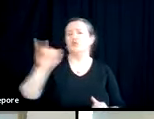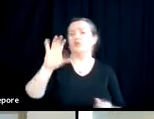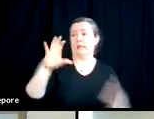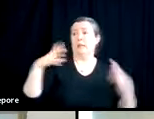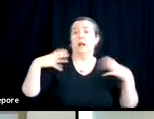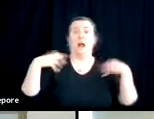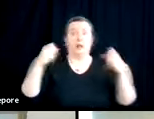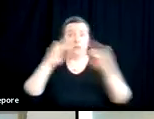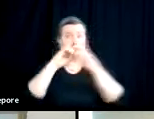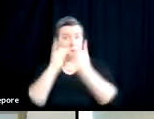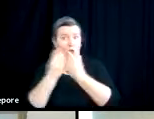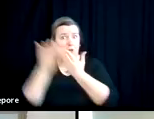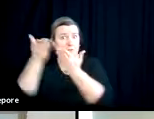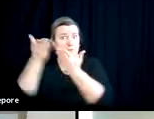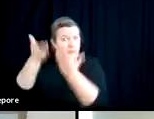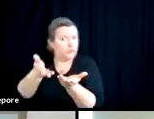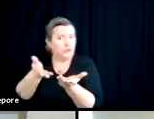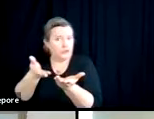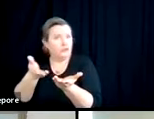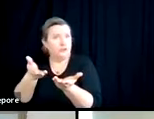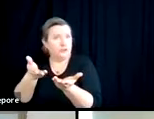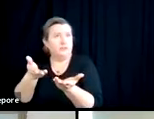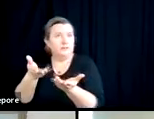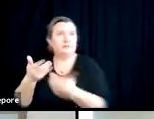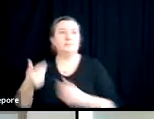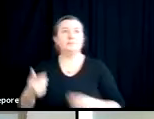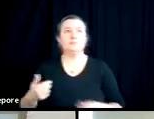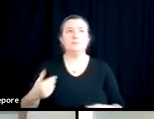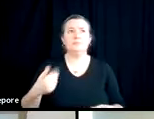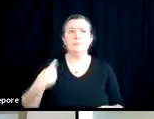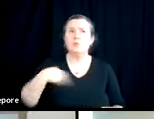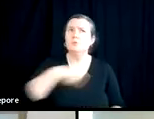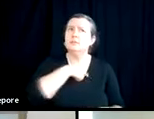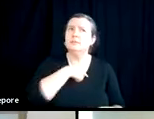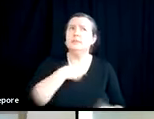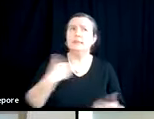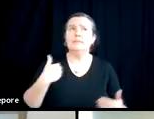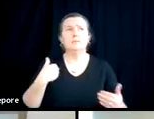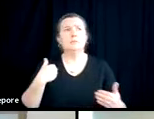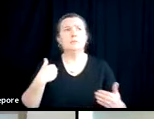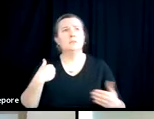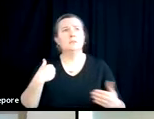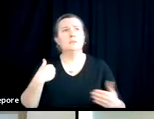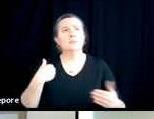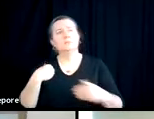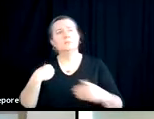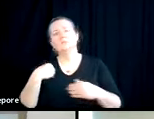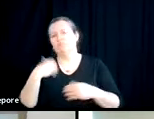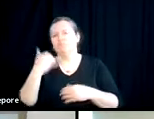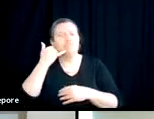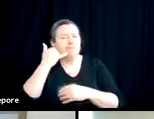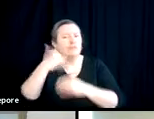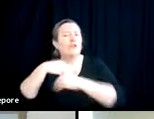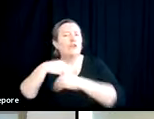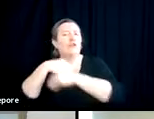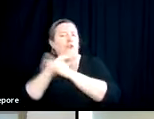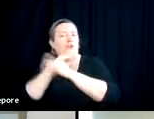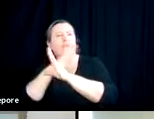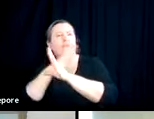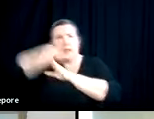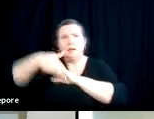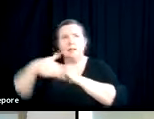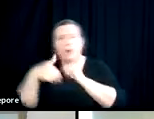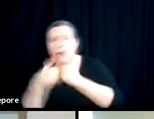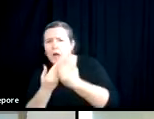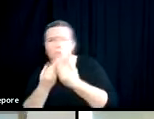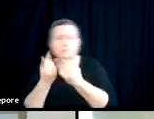did a Zoom virtual call last night on how do we get the vaccine more aggressively and